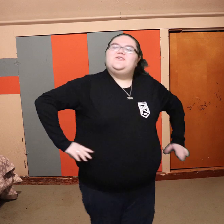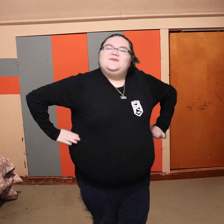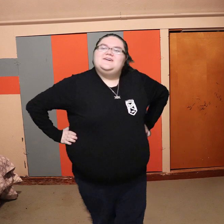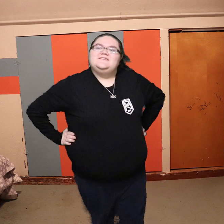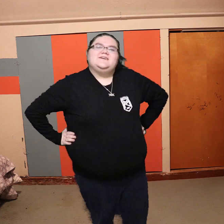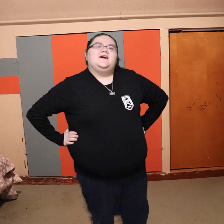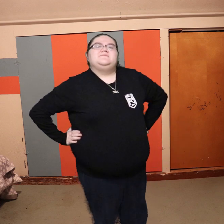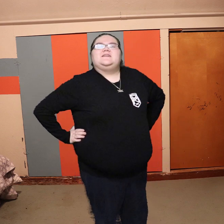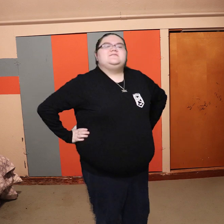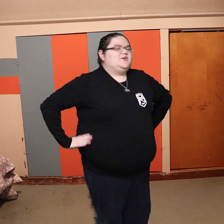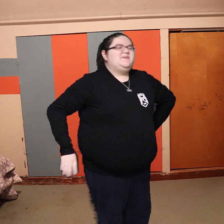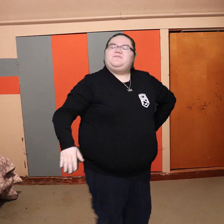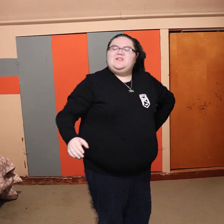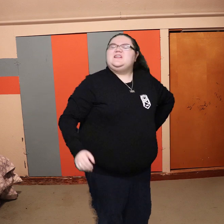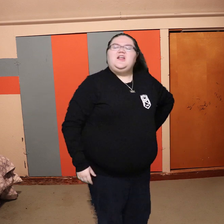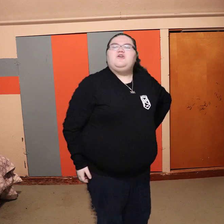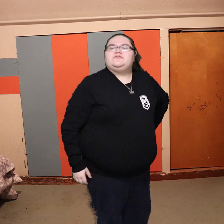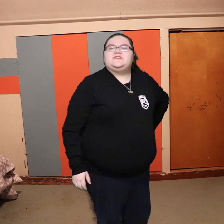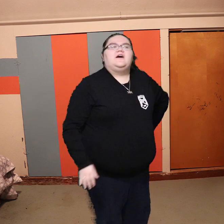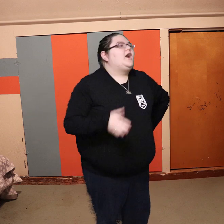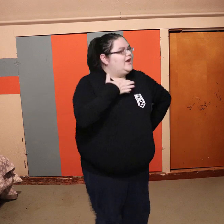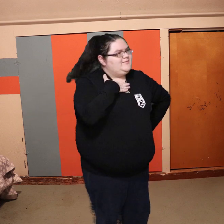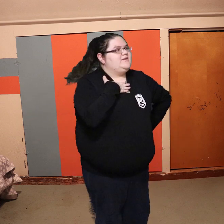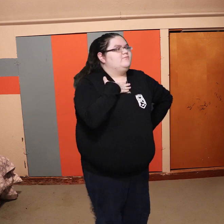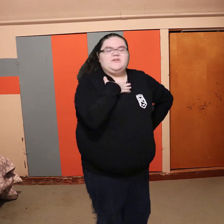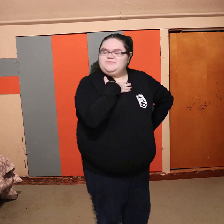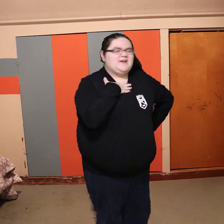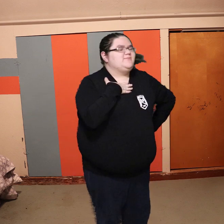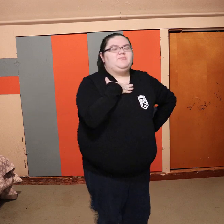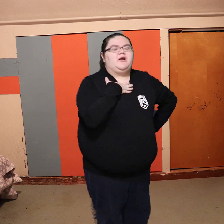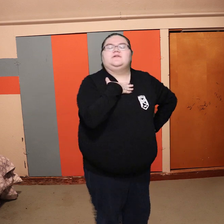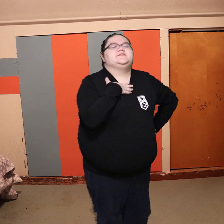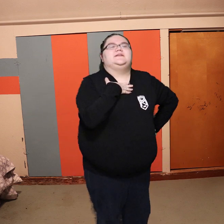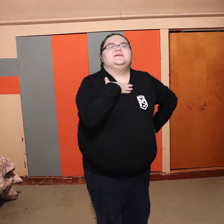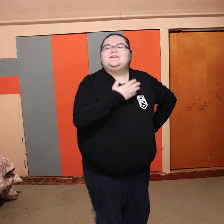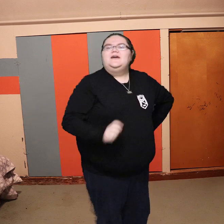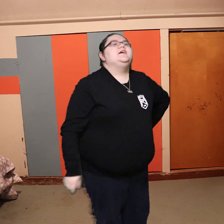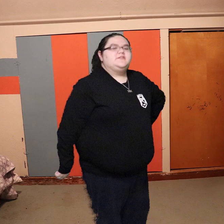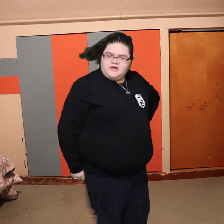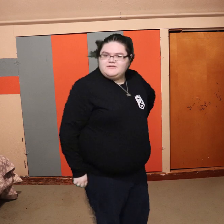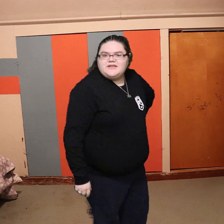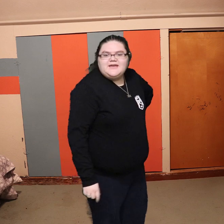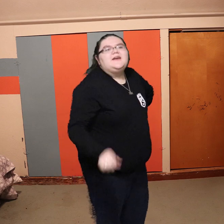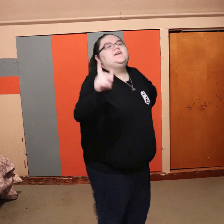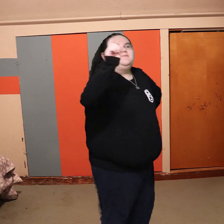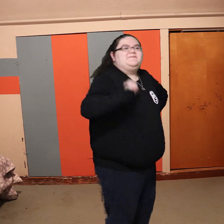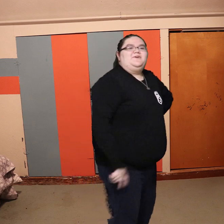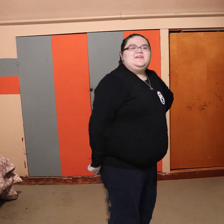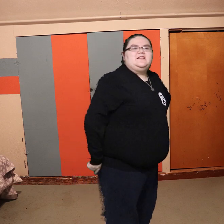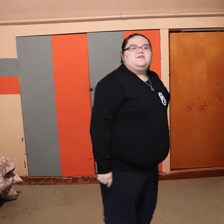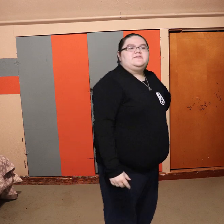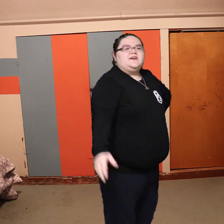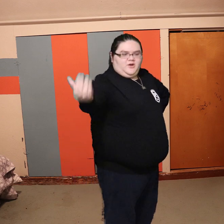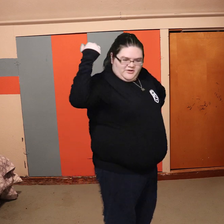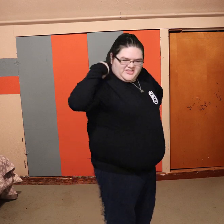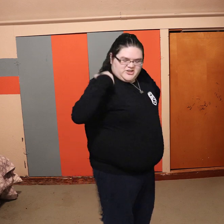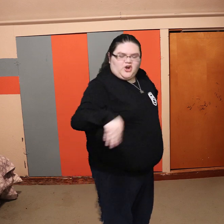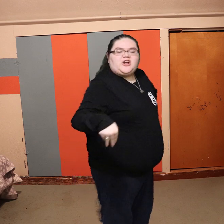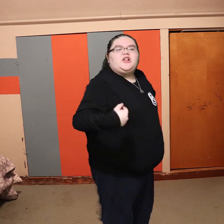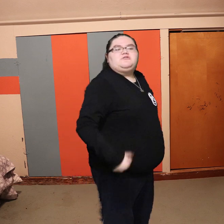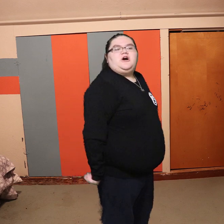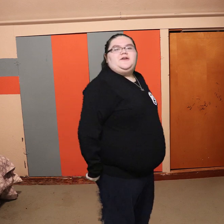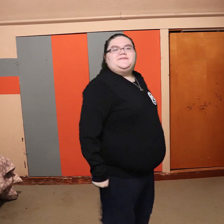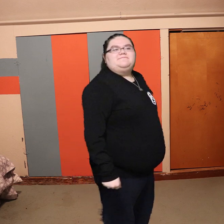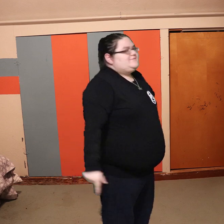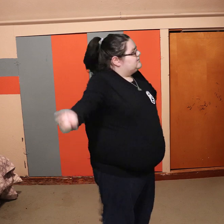No. Not, he'll be fully clothed. I'm a respectable person. And so is he. He'll be fully clothed with